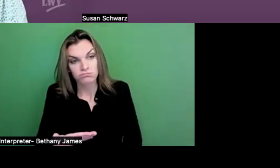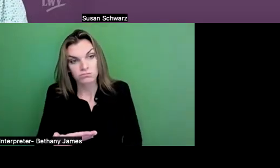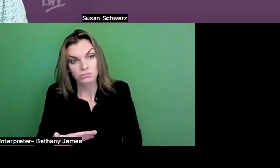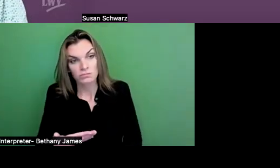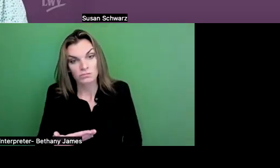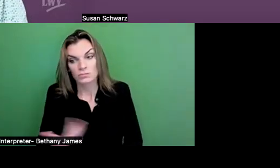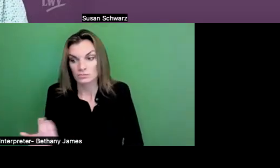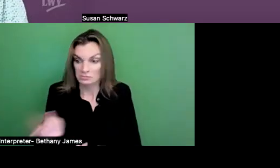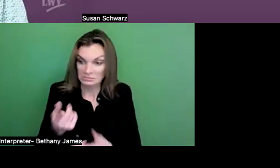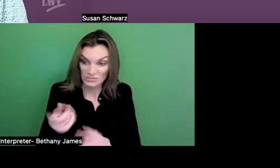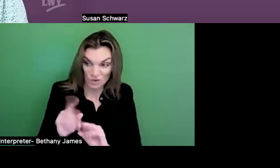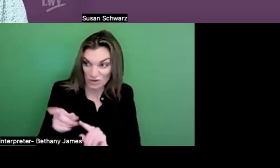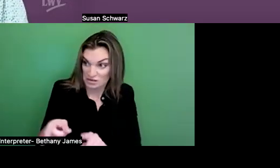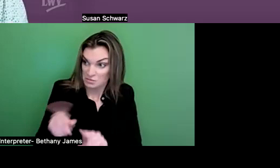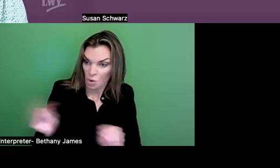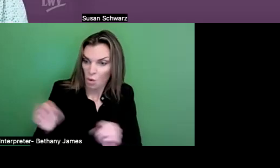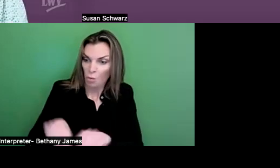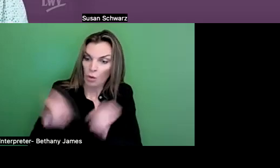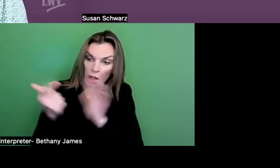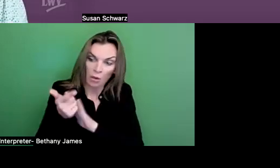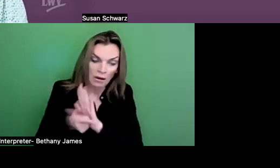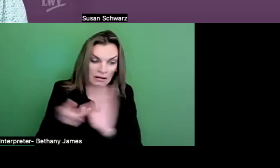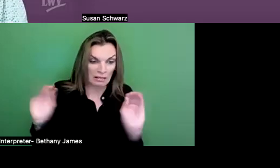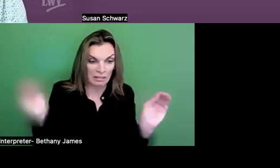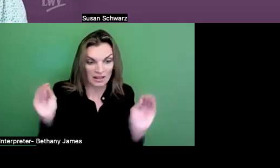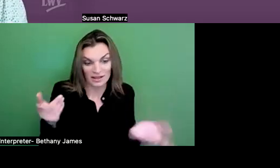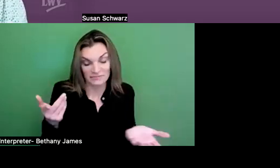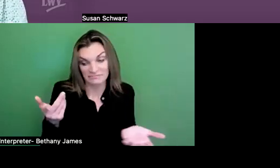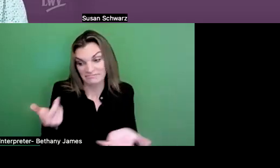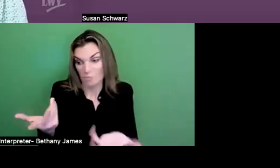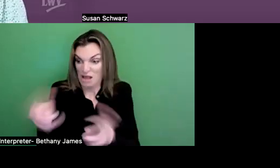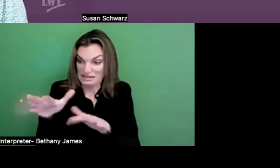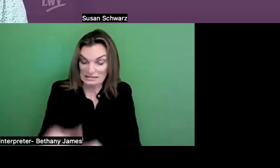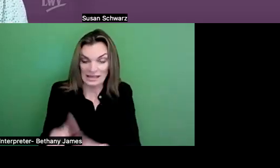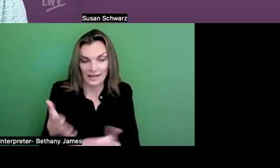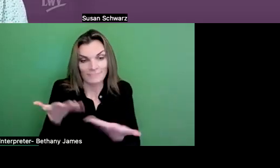breaking laws, then they can stay where they are. But